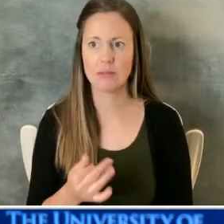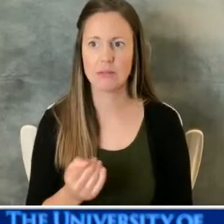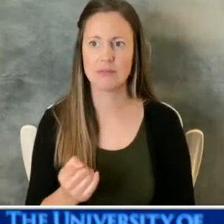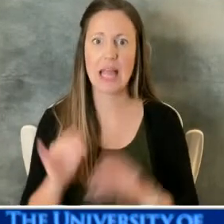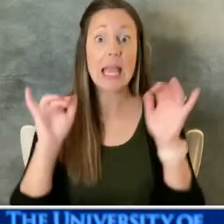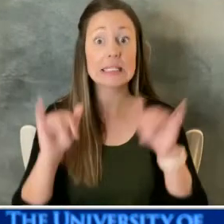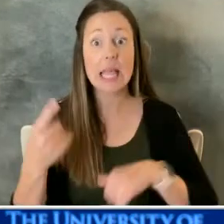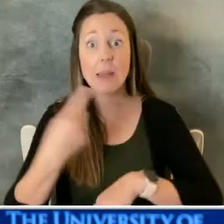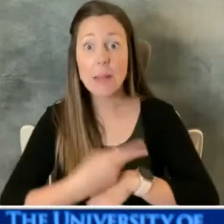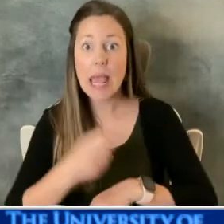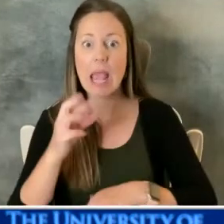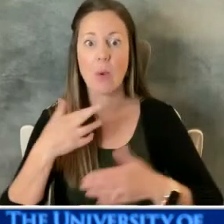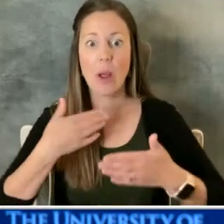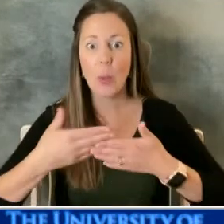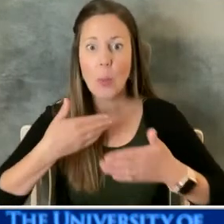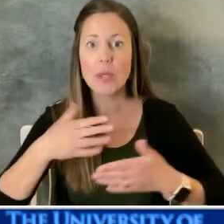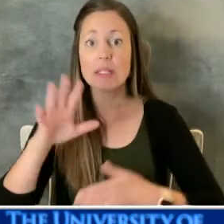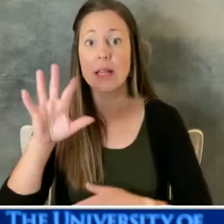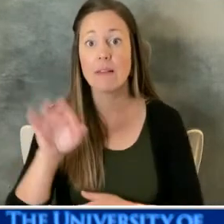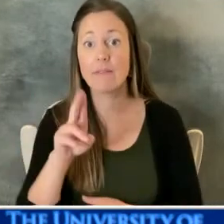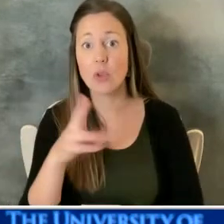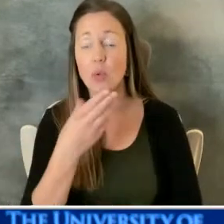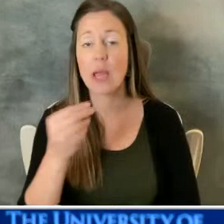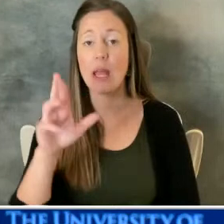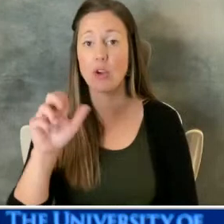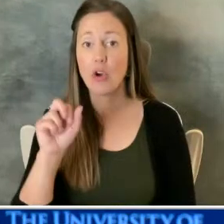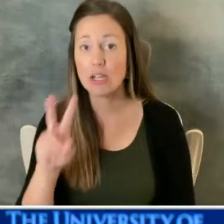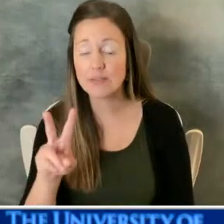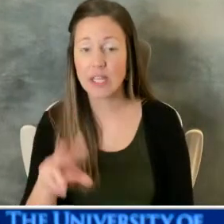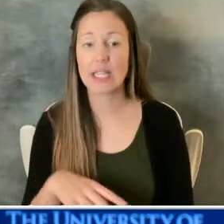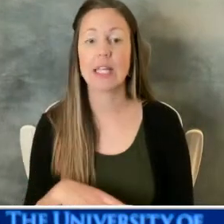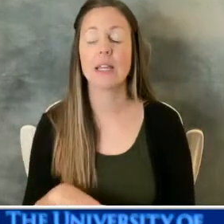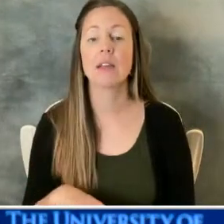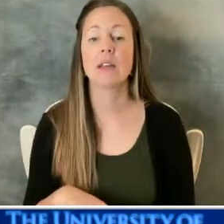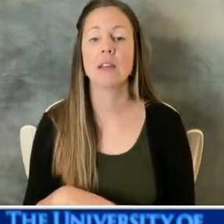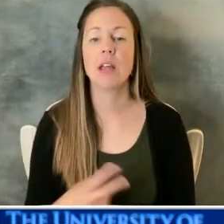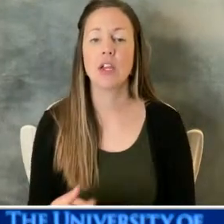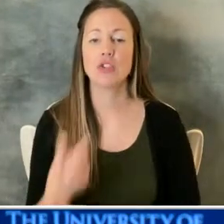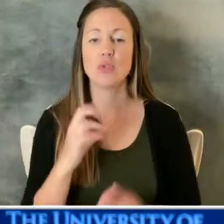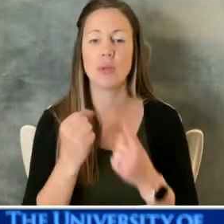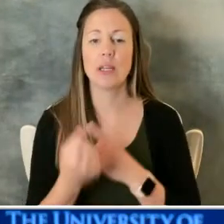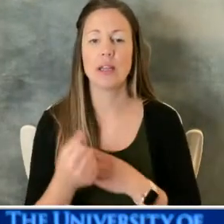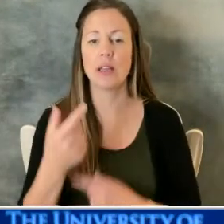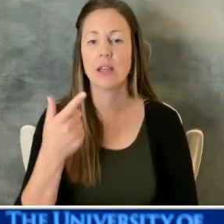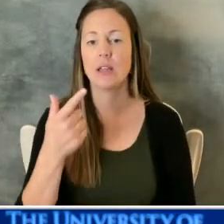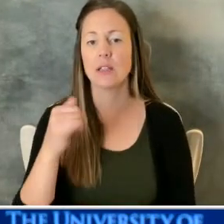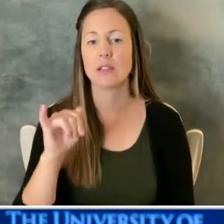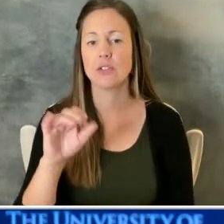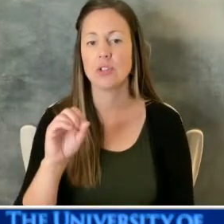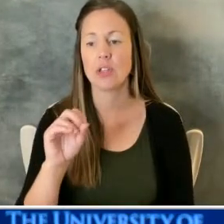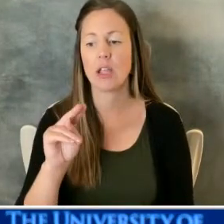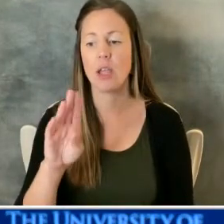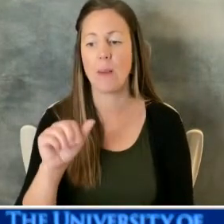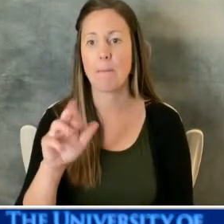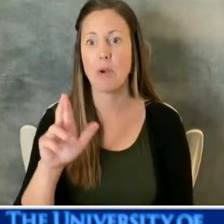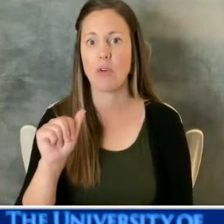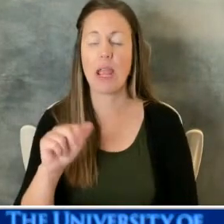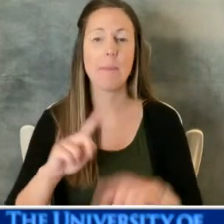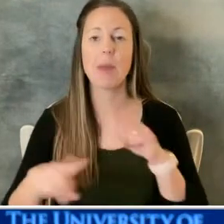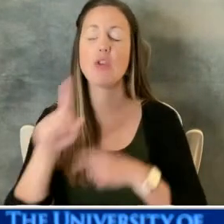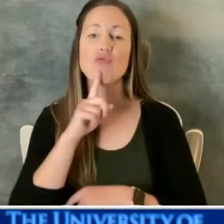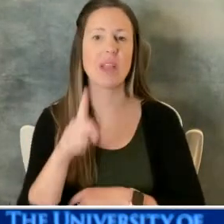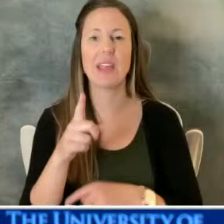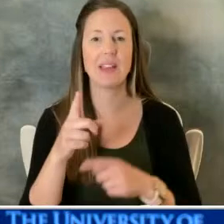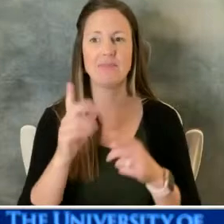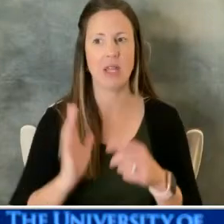to influenza and RSV vaccine together. There were 2 cases of Guillain-Barré, but the official recommendation from ACIP is that